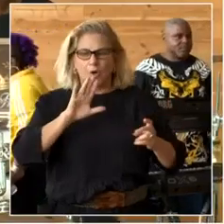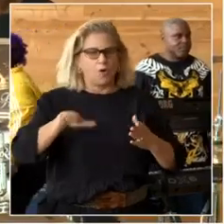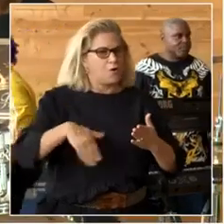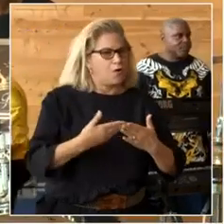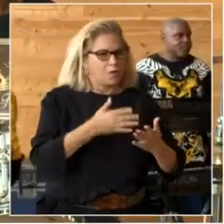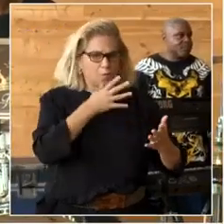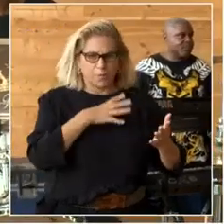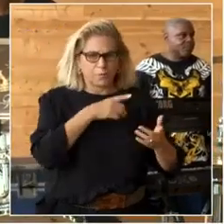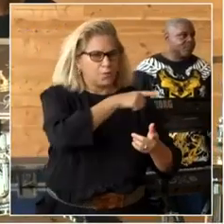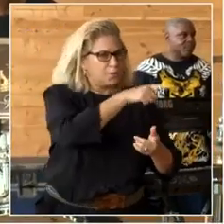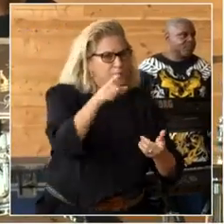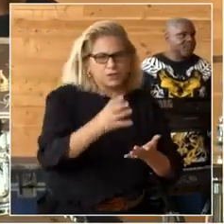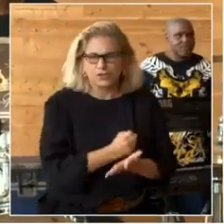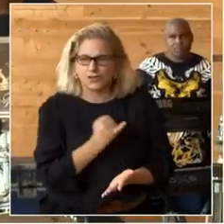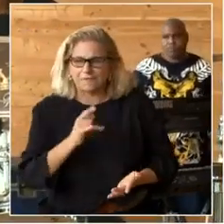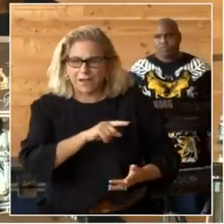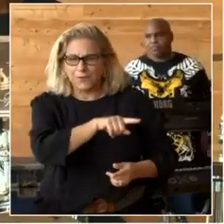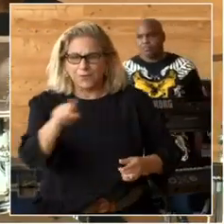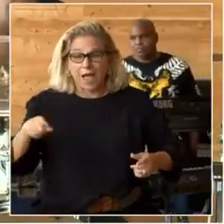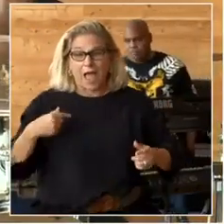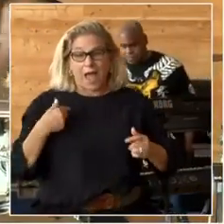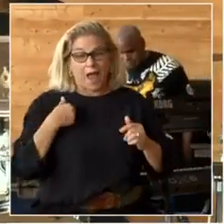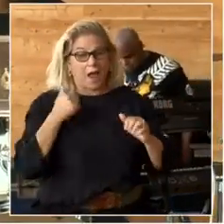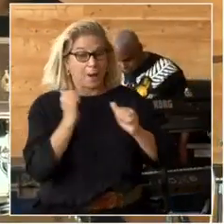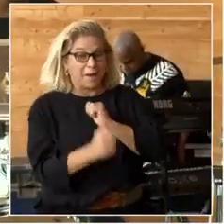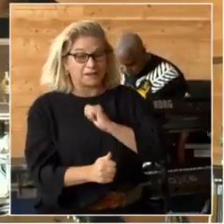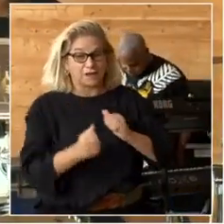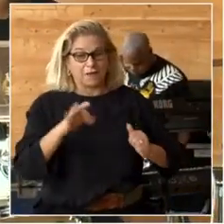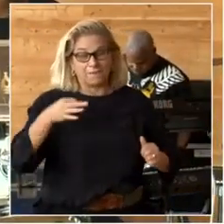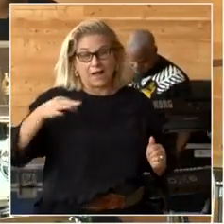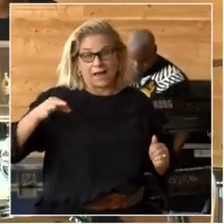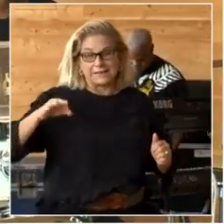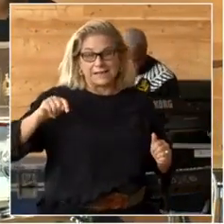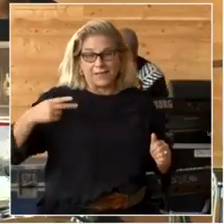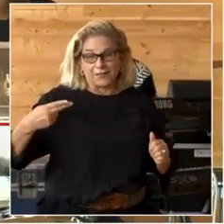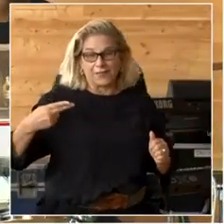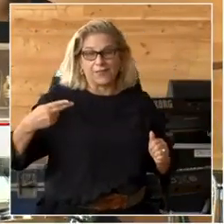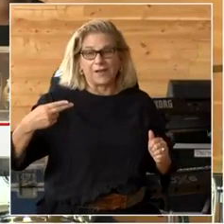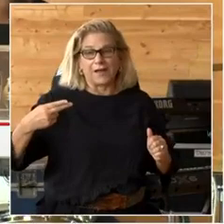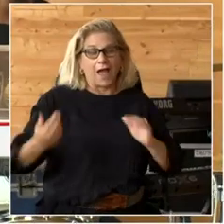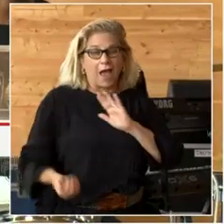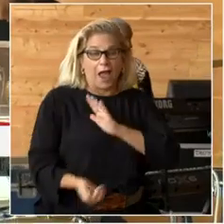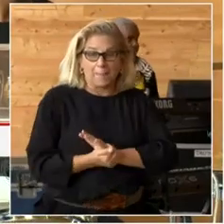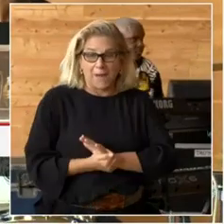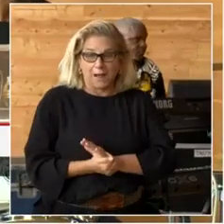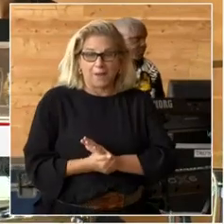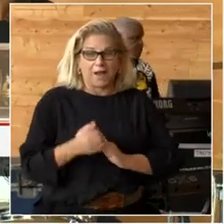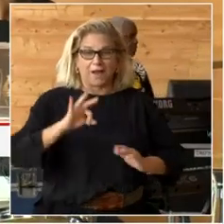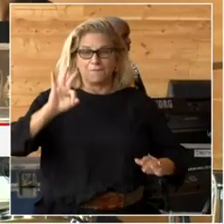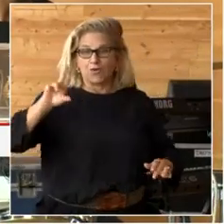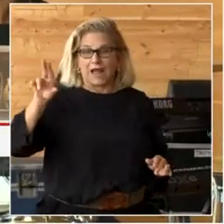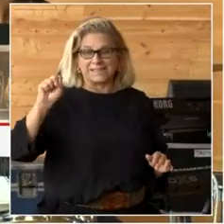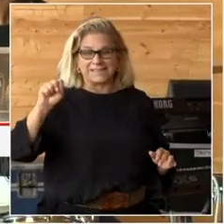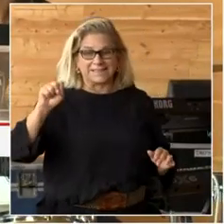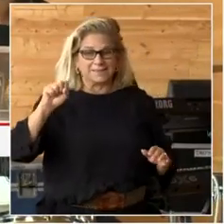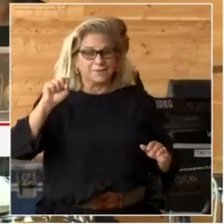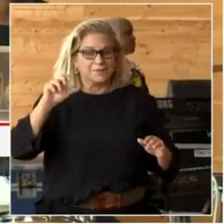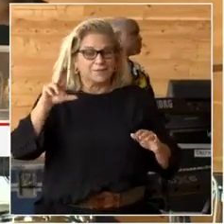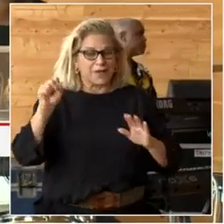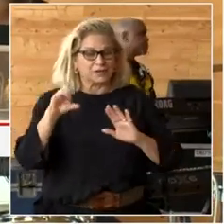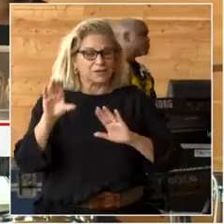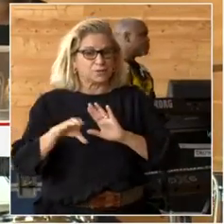as the passage of the 19th Amendment to the U.S. Constitution, granting women the right to